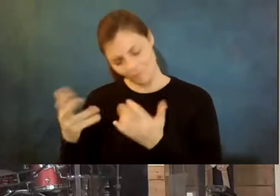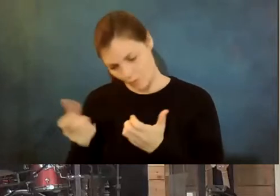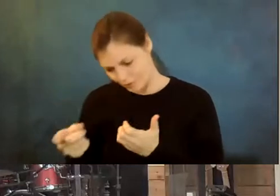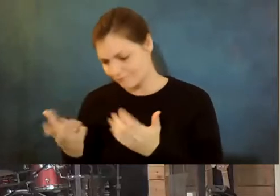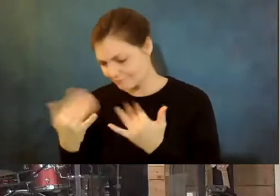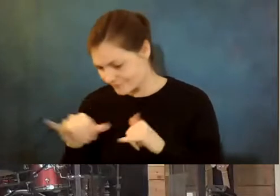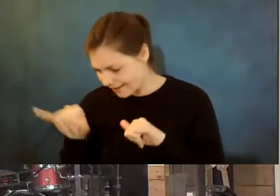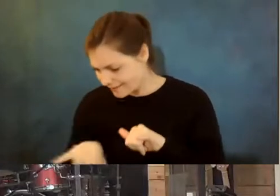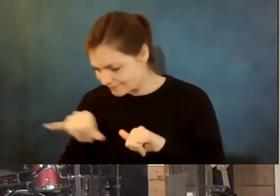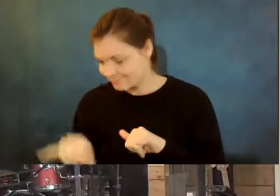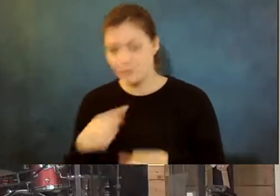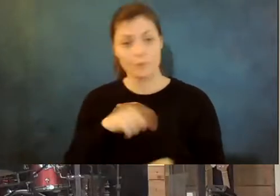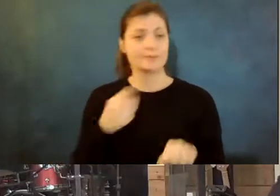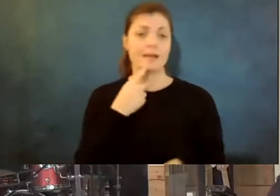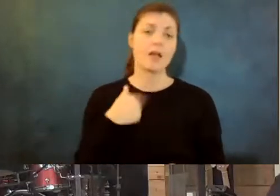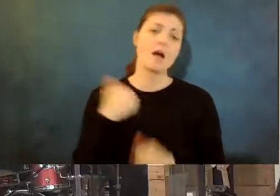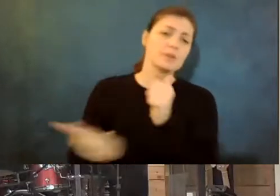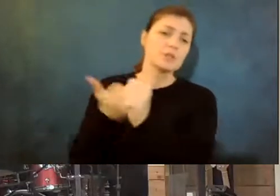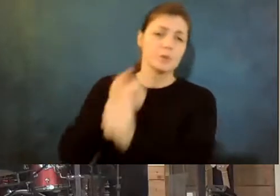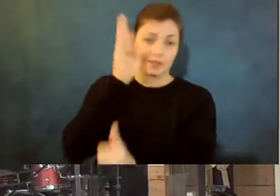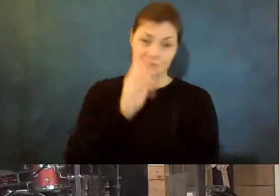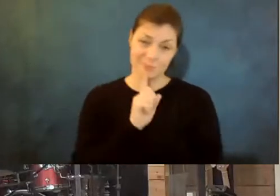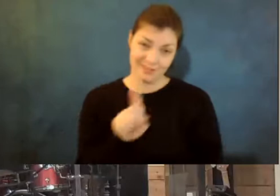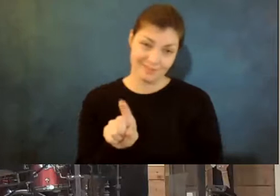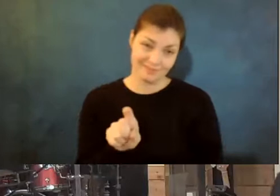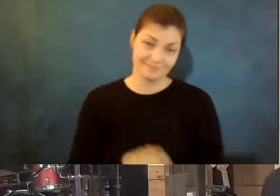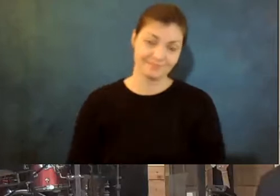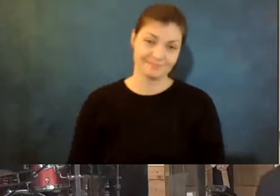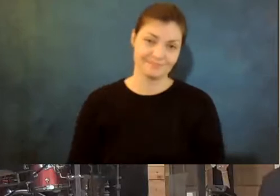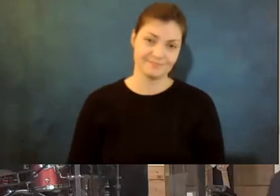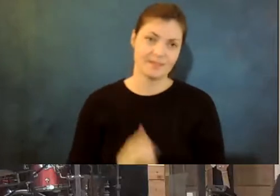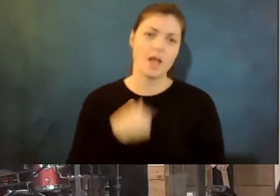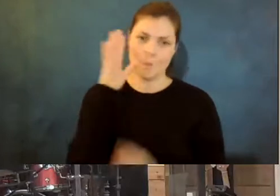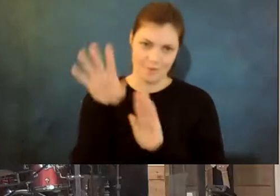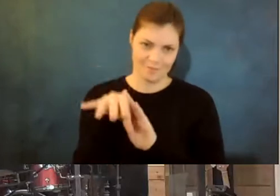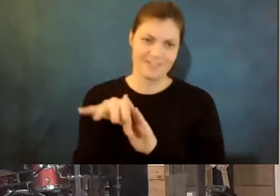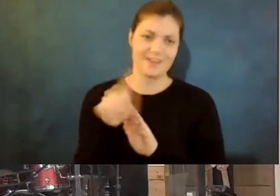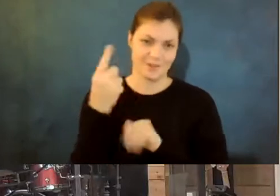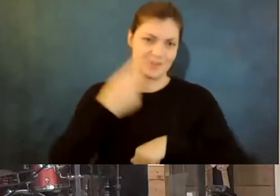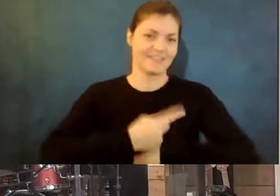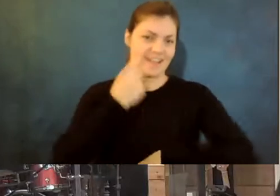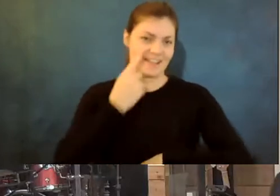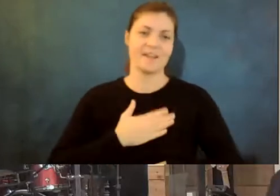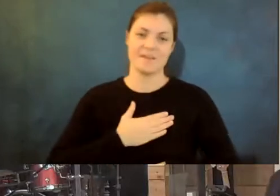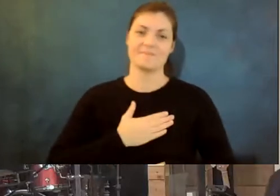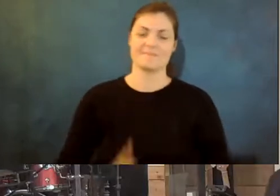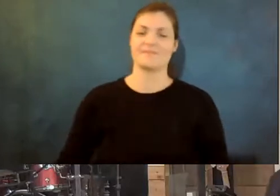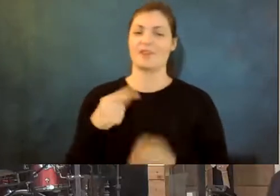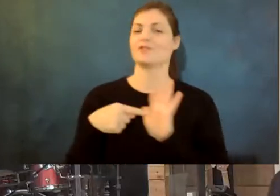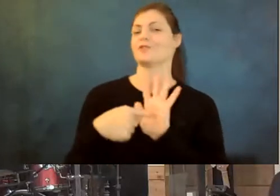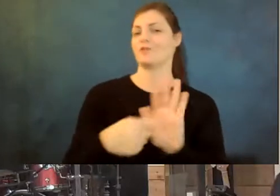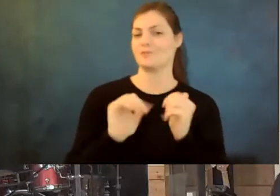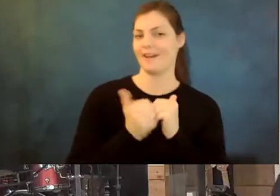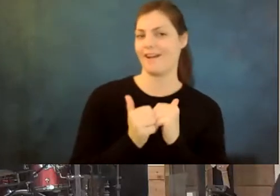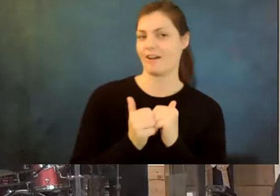Because we can say we're pursuing God's presence, but let me tell you something. I'm going to take a video one day for those, and I'm going to show you how my dog